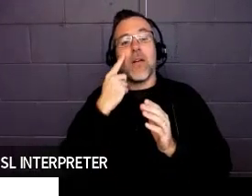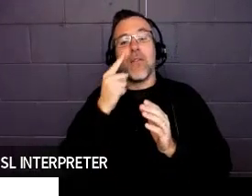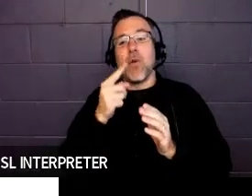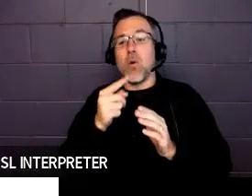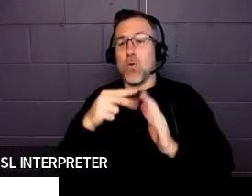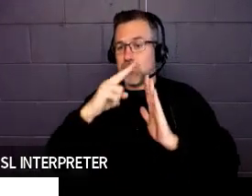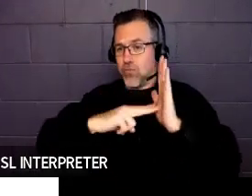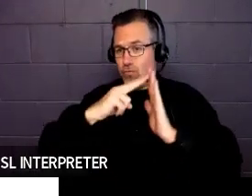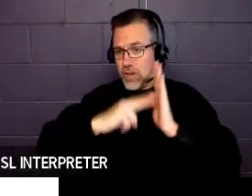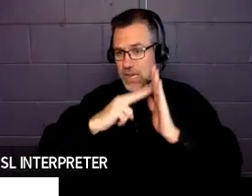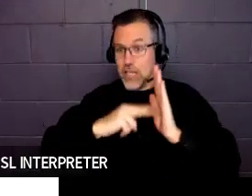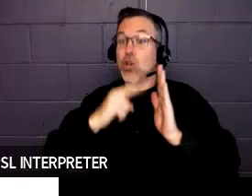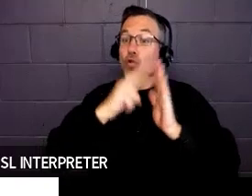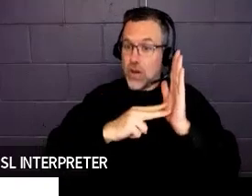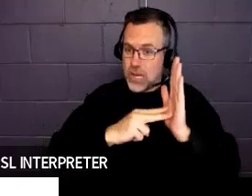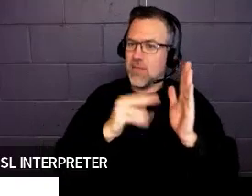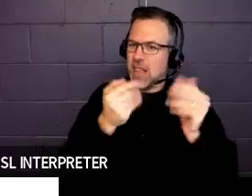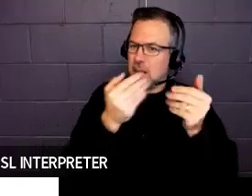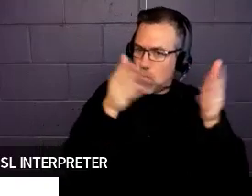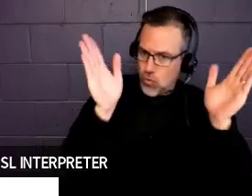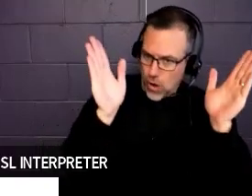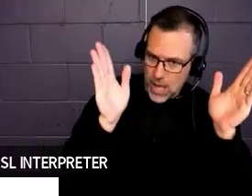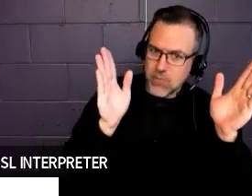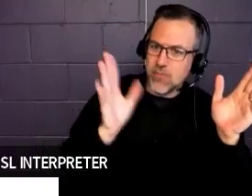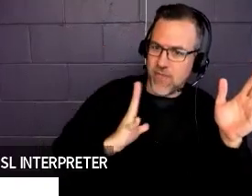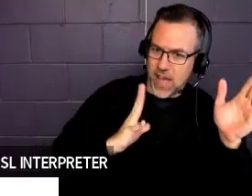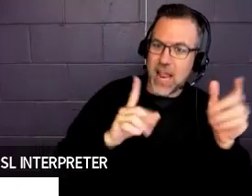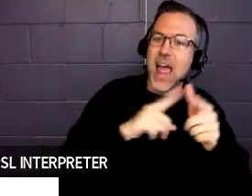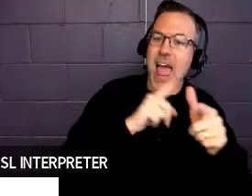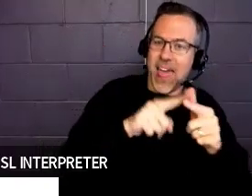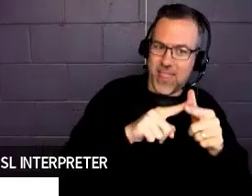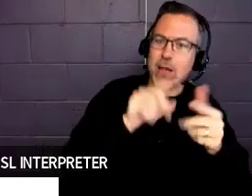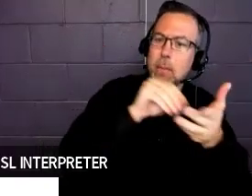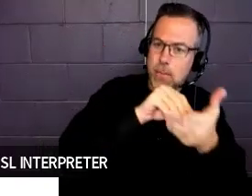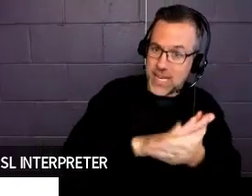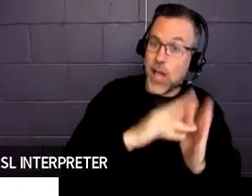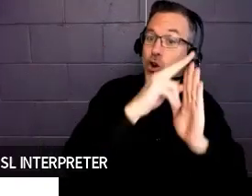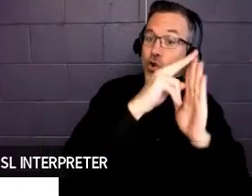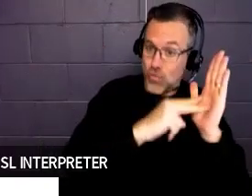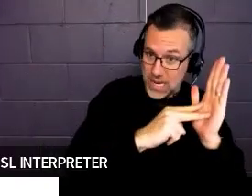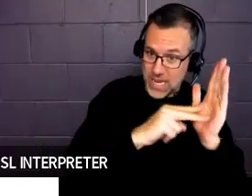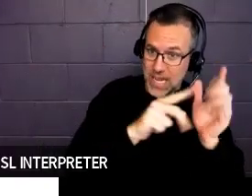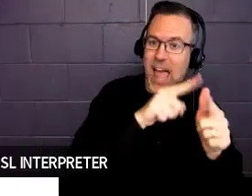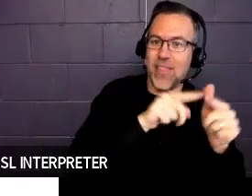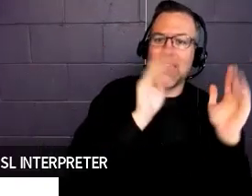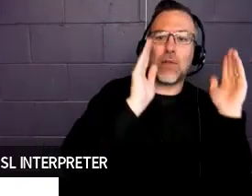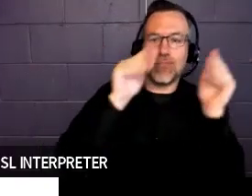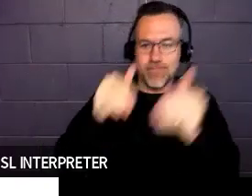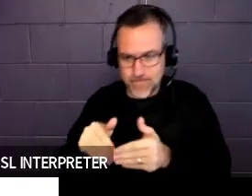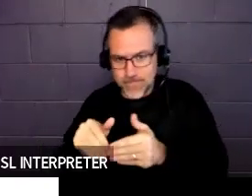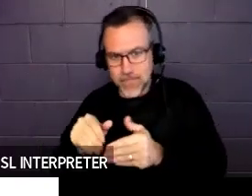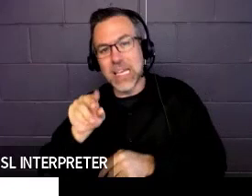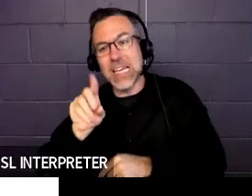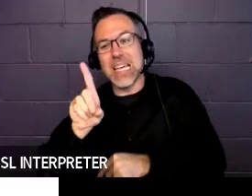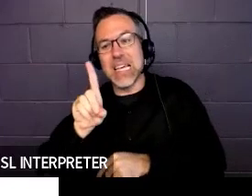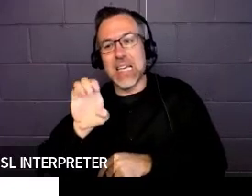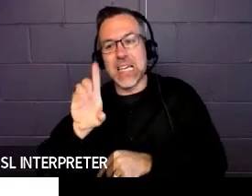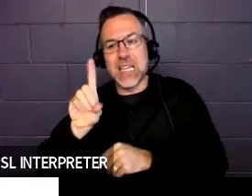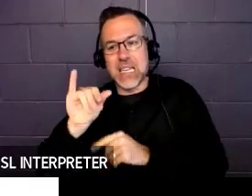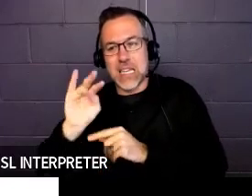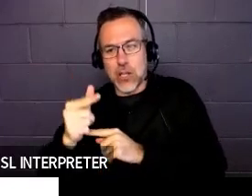that broad academic area. But to be more specific, you may focus in on decoding, encoding,